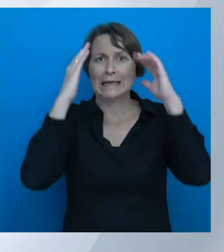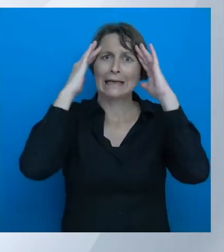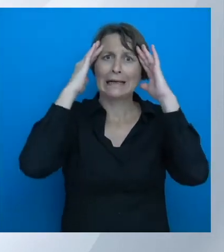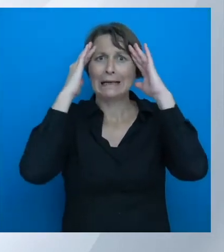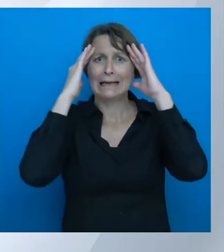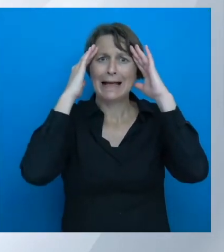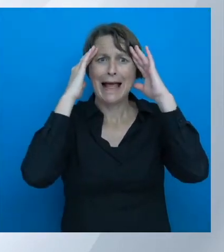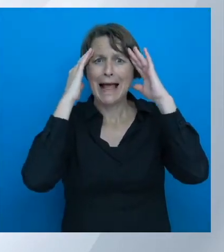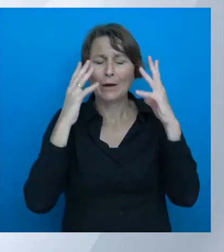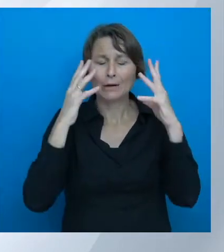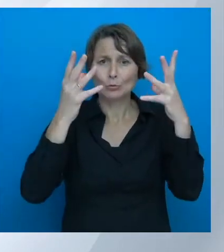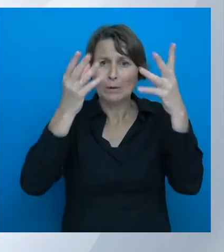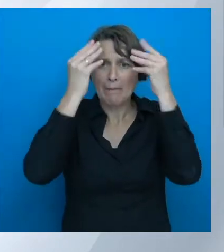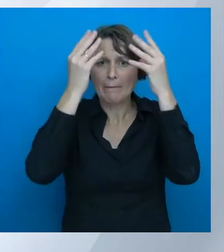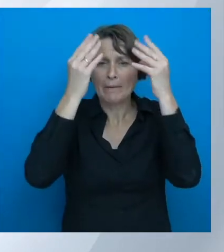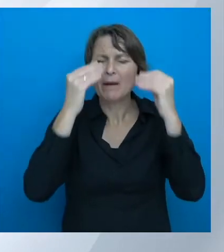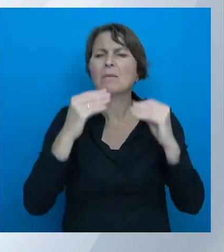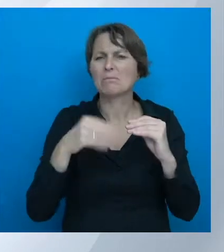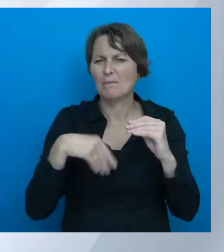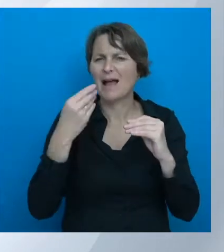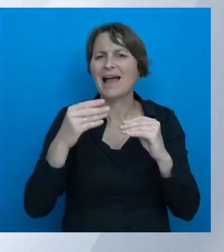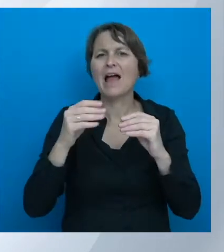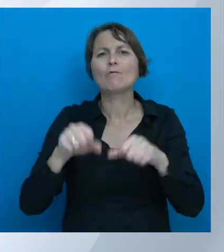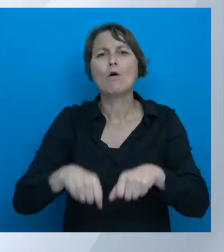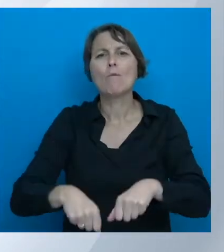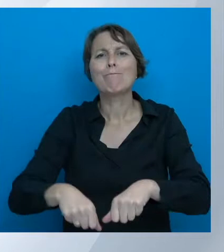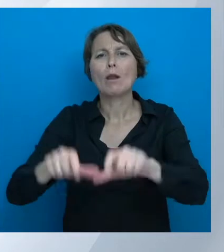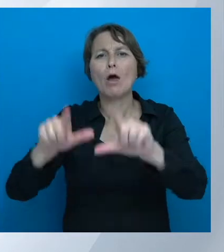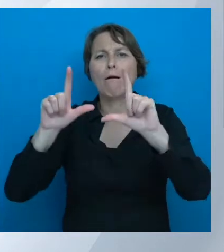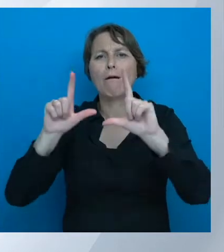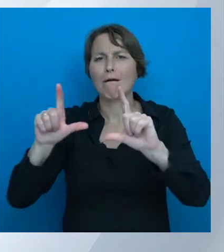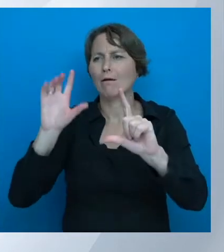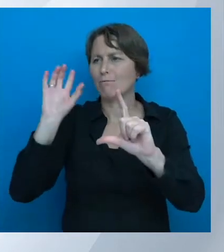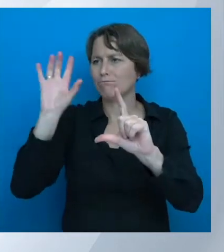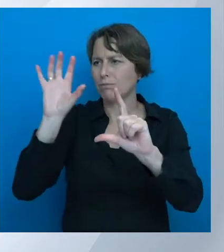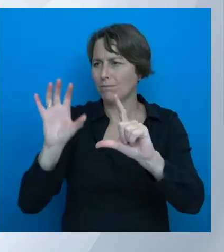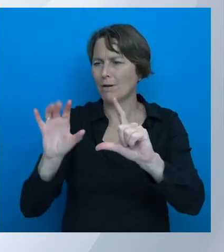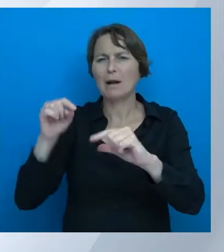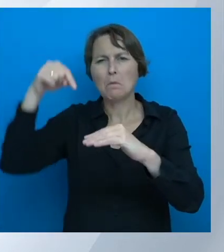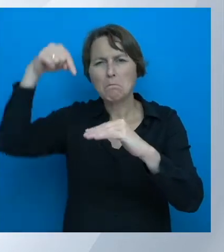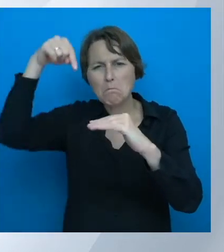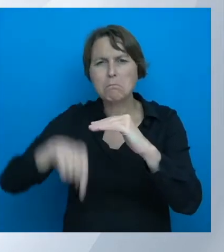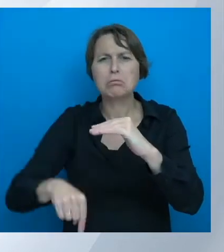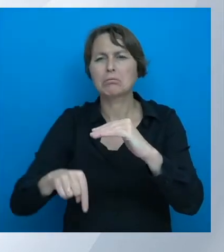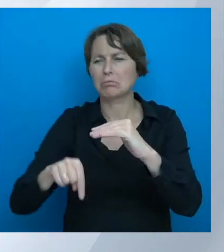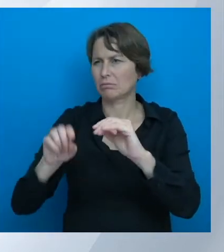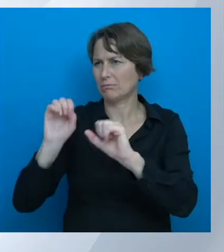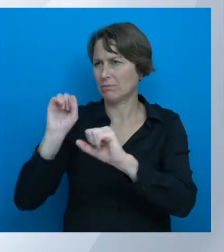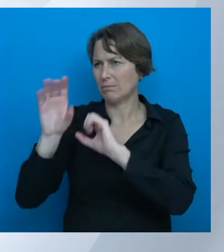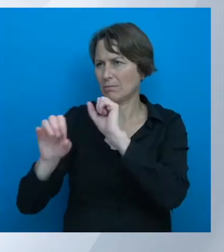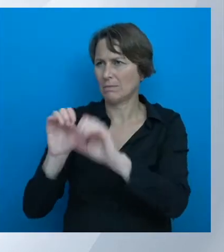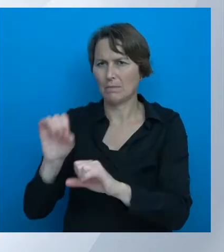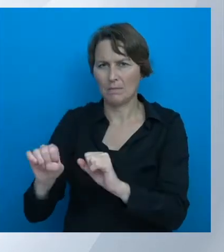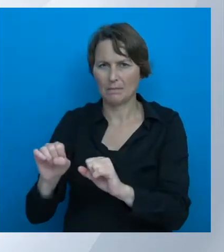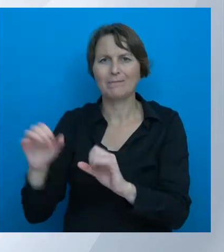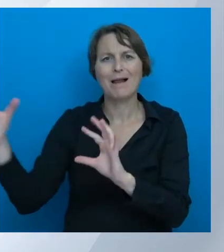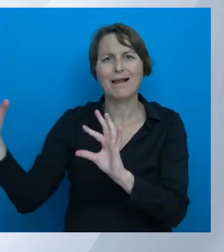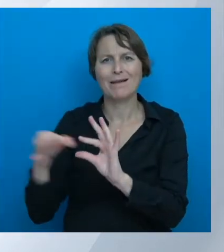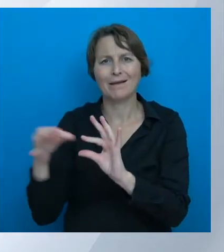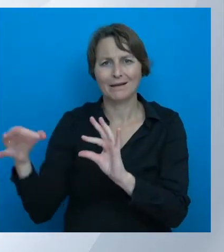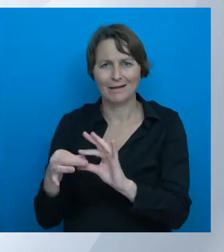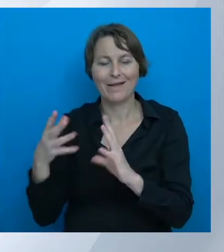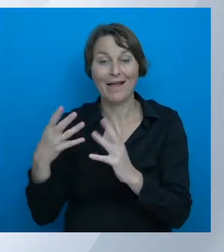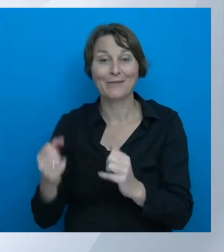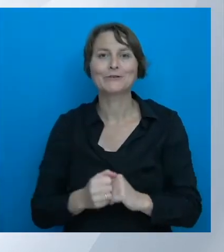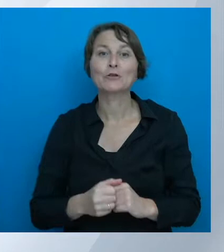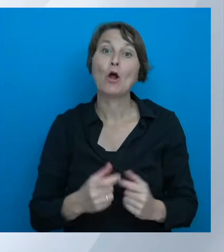you want to try for yourself, and it'll explain things in more depth and have links to more details. Now, enough talk, let's get